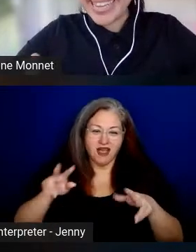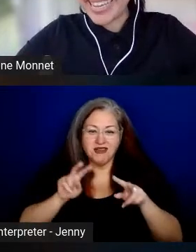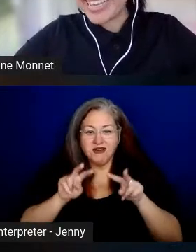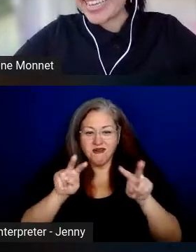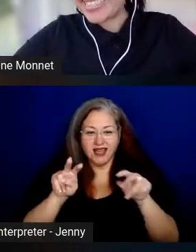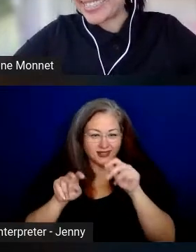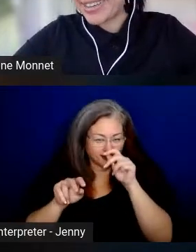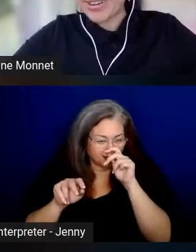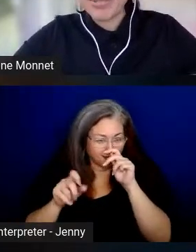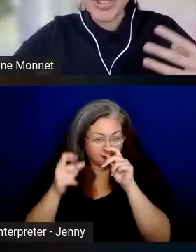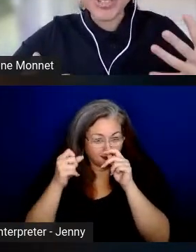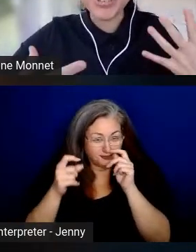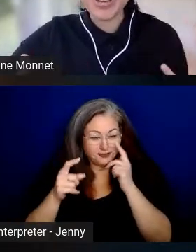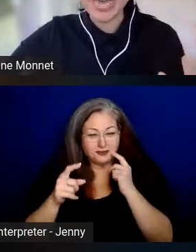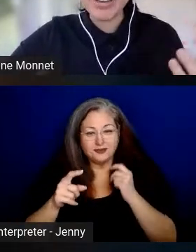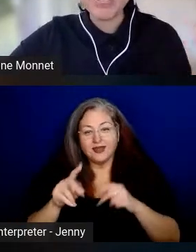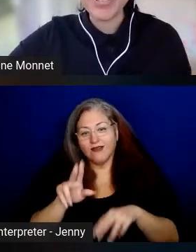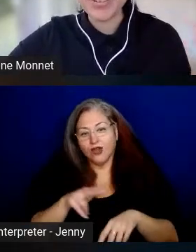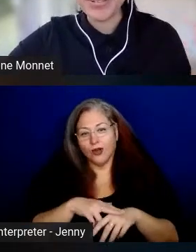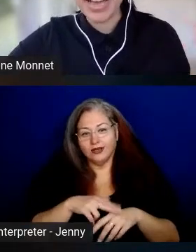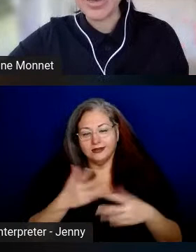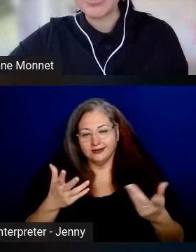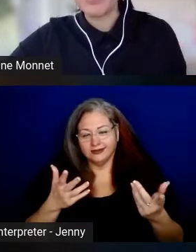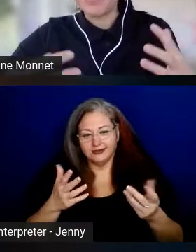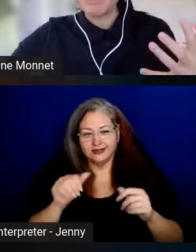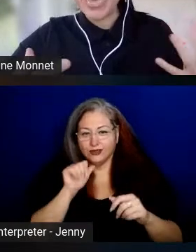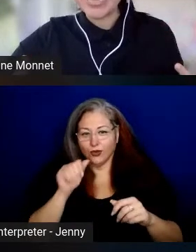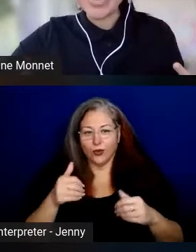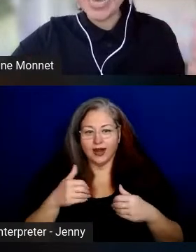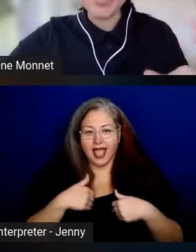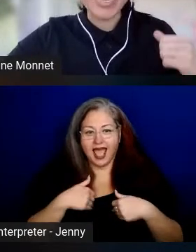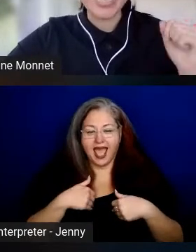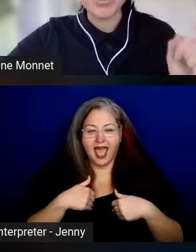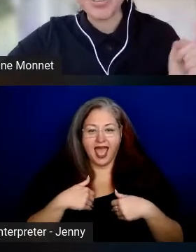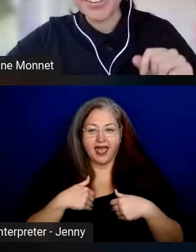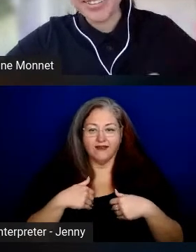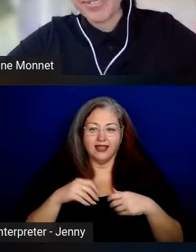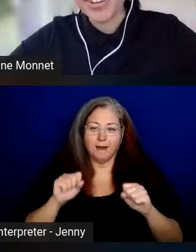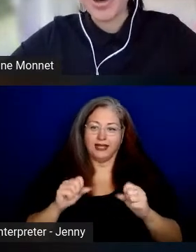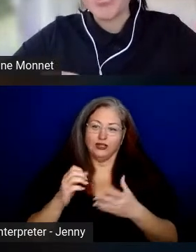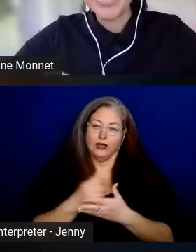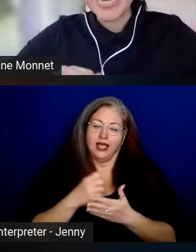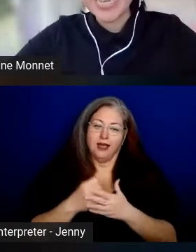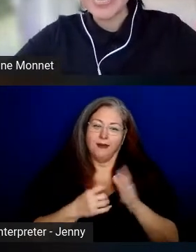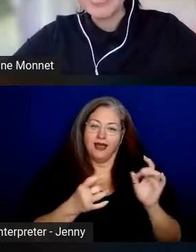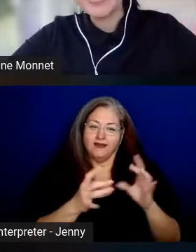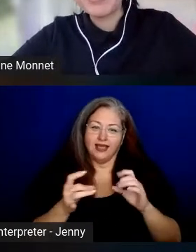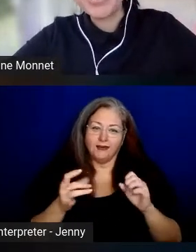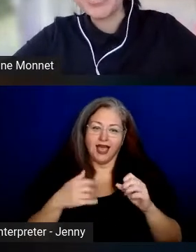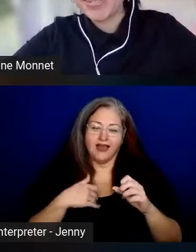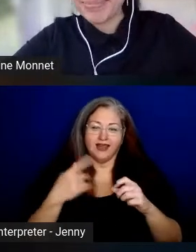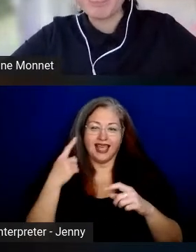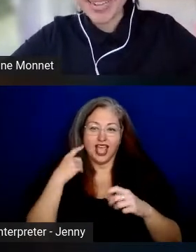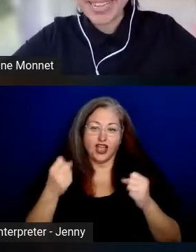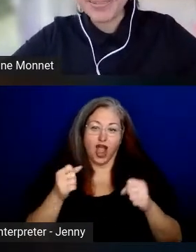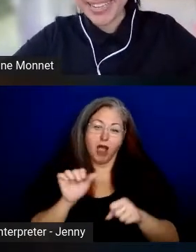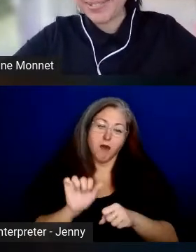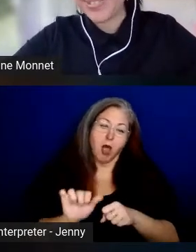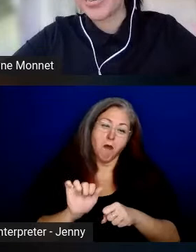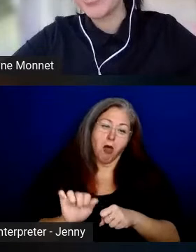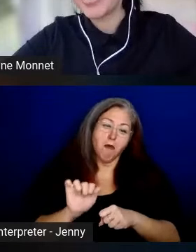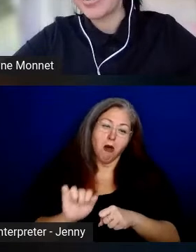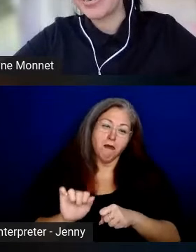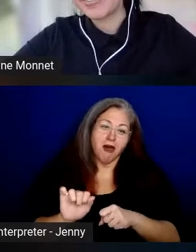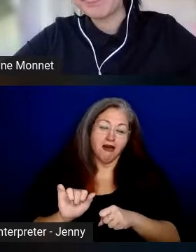only thing is, of course, you don't have, the feedback at the end. We had a lot of honking, which is really,